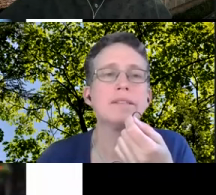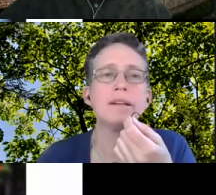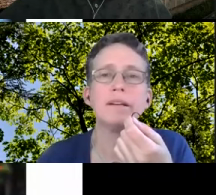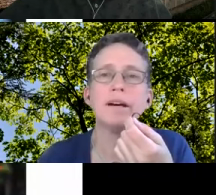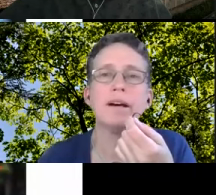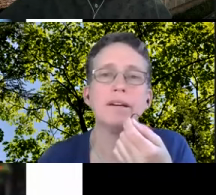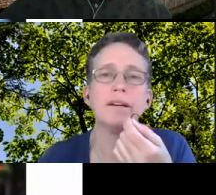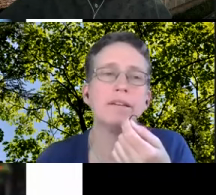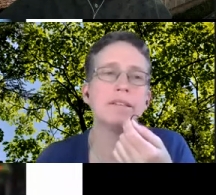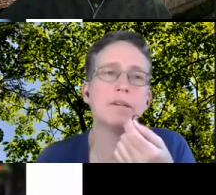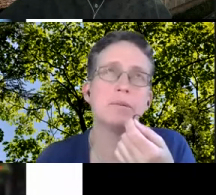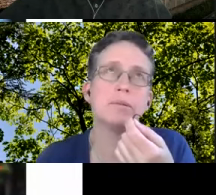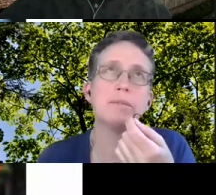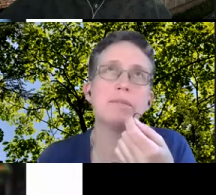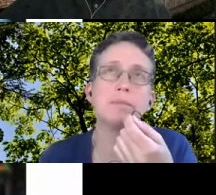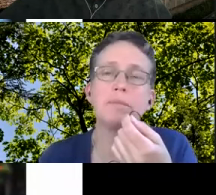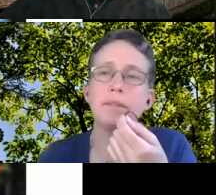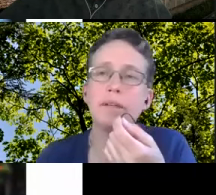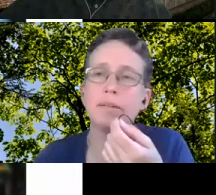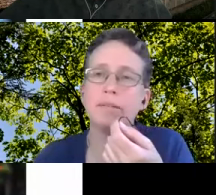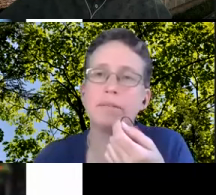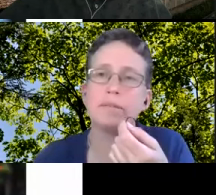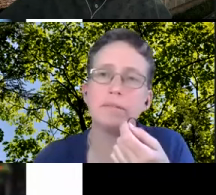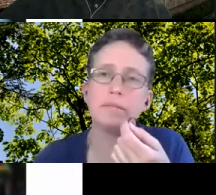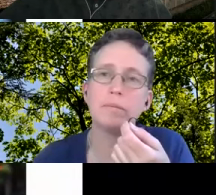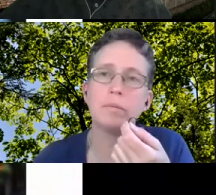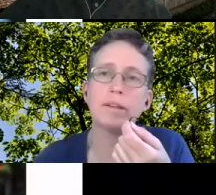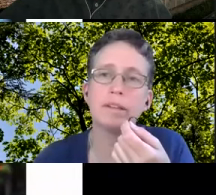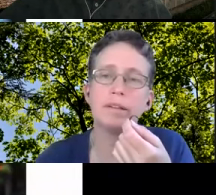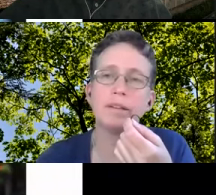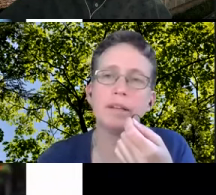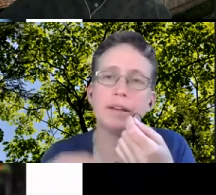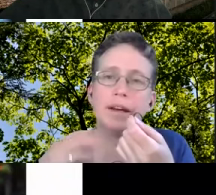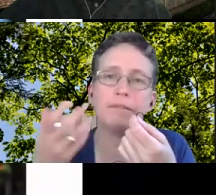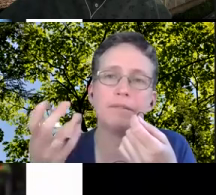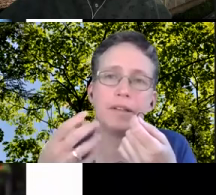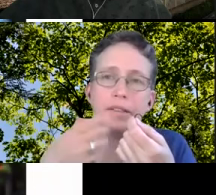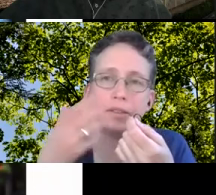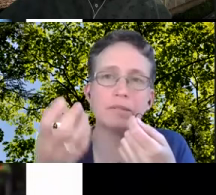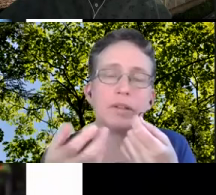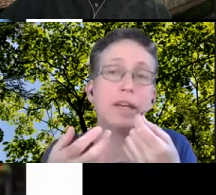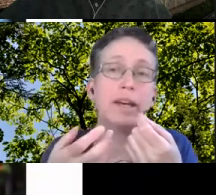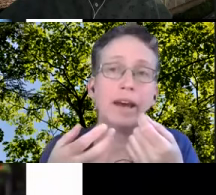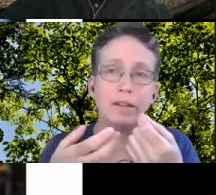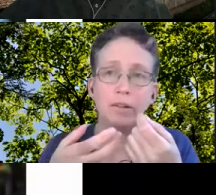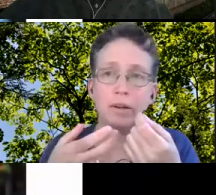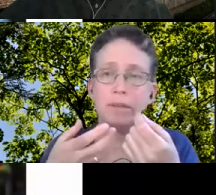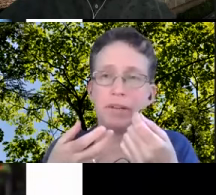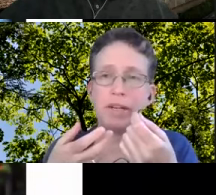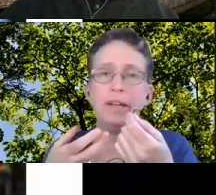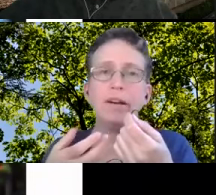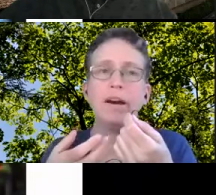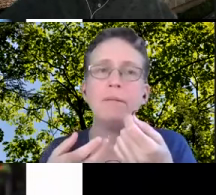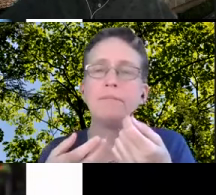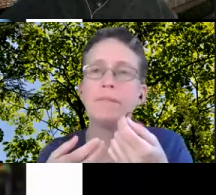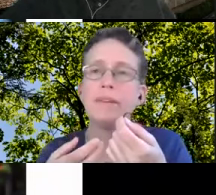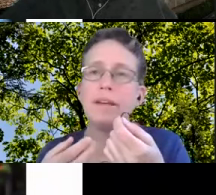is so some of the work that I've done in sort of looking at urban